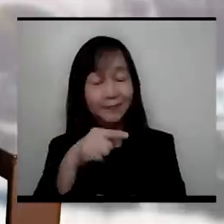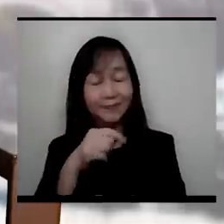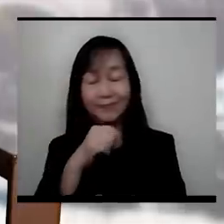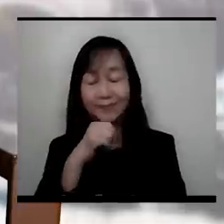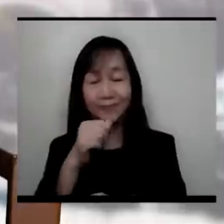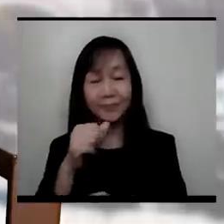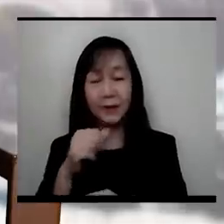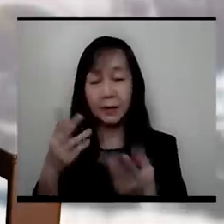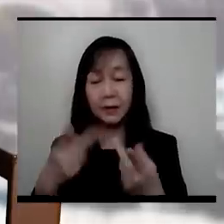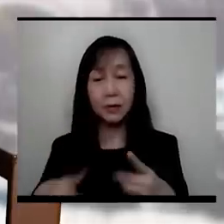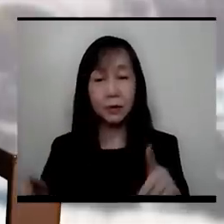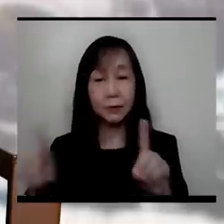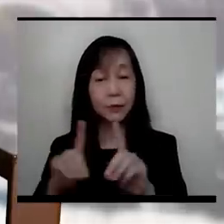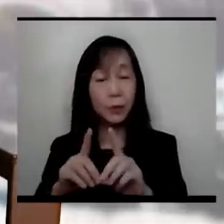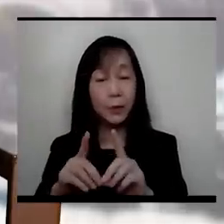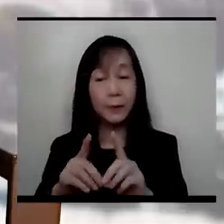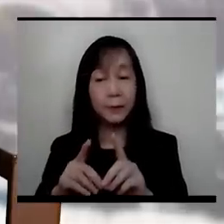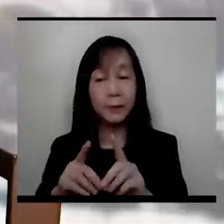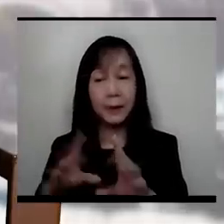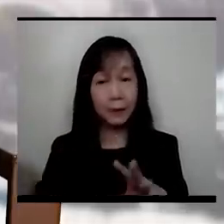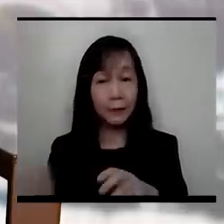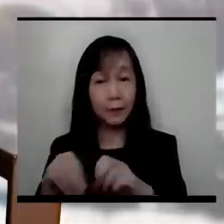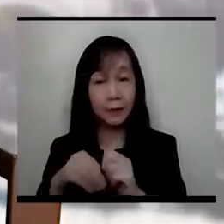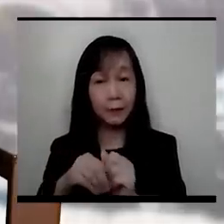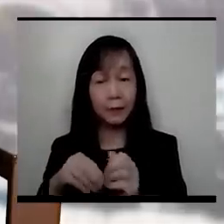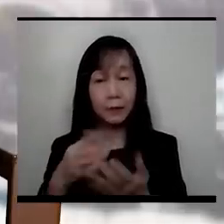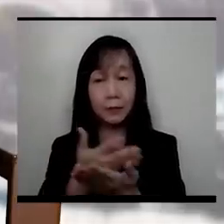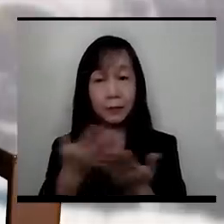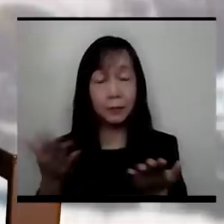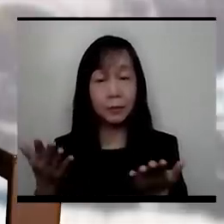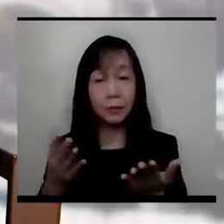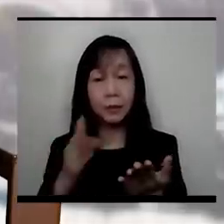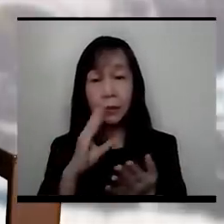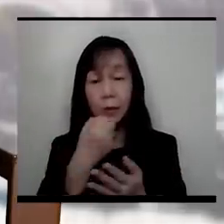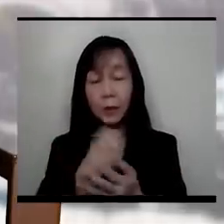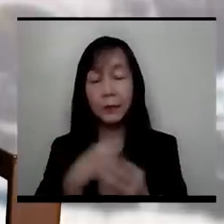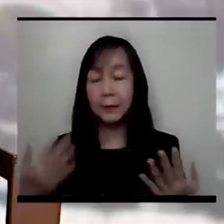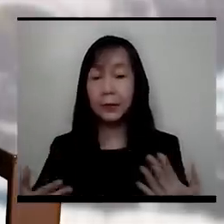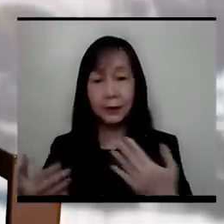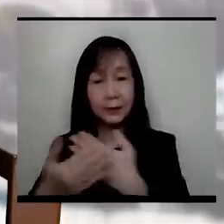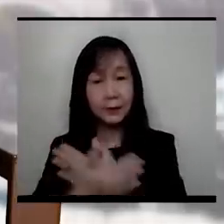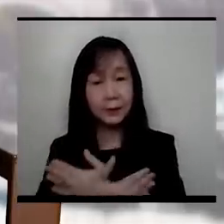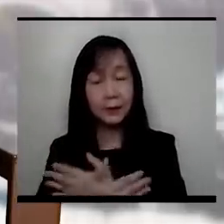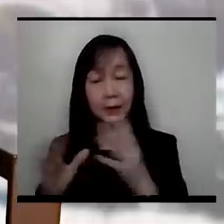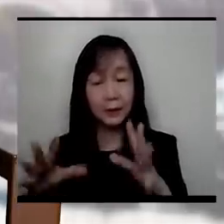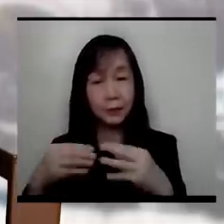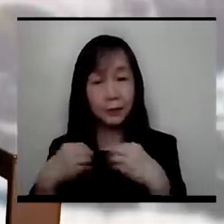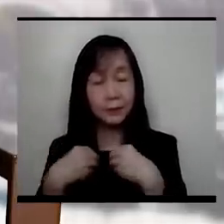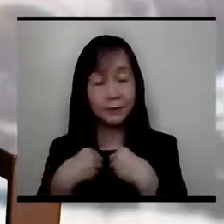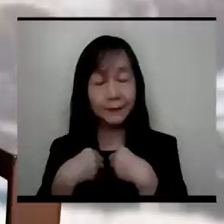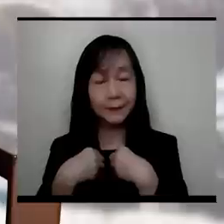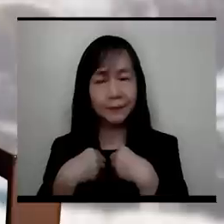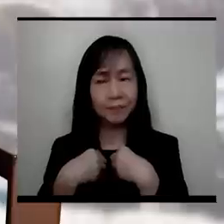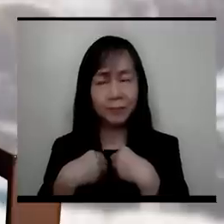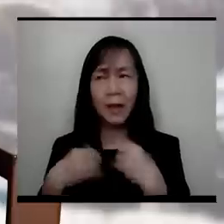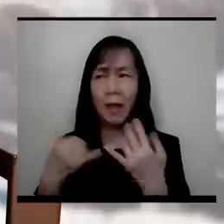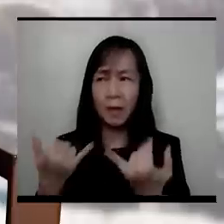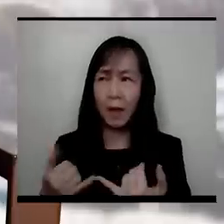That he did not deserve To be counted among those Who would be embraced Now marvels